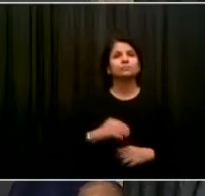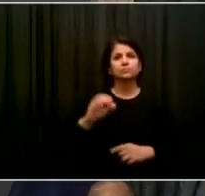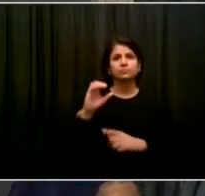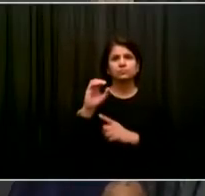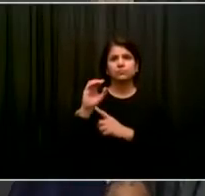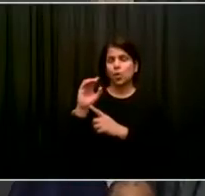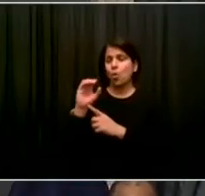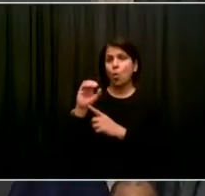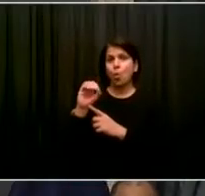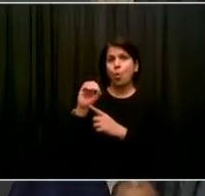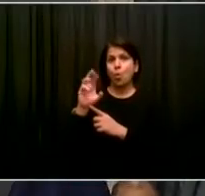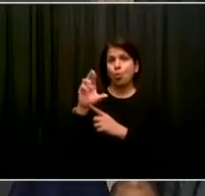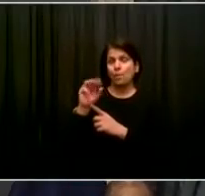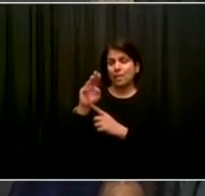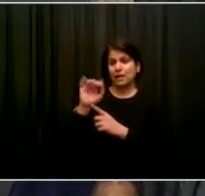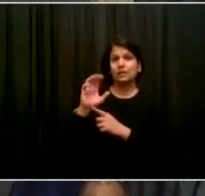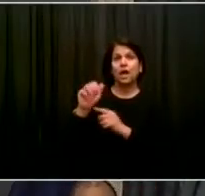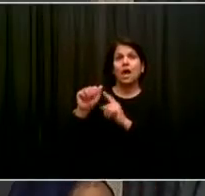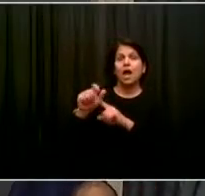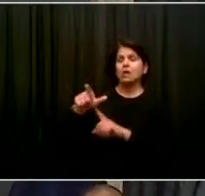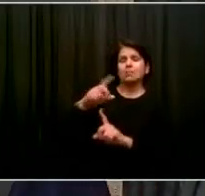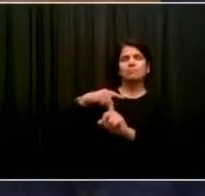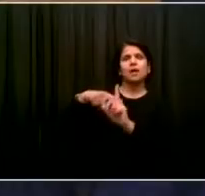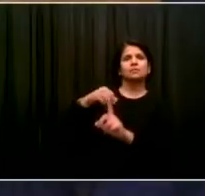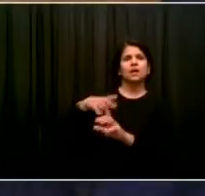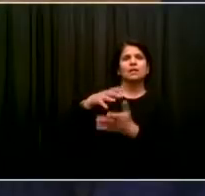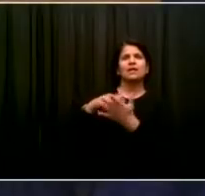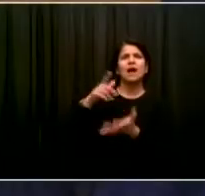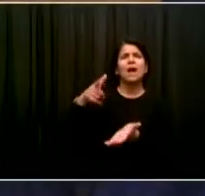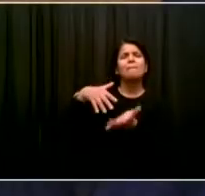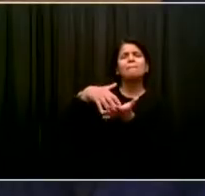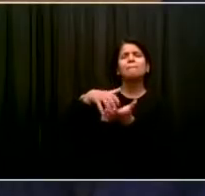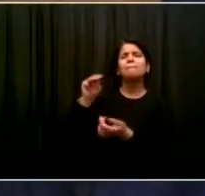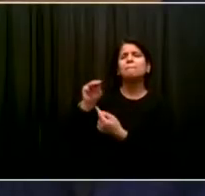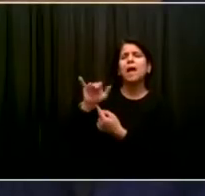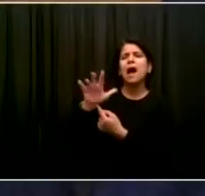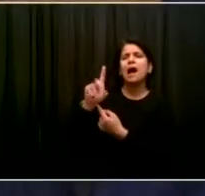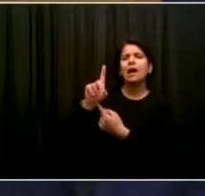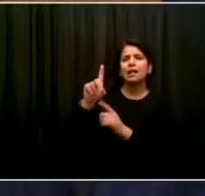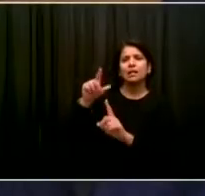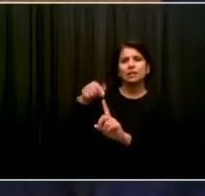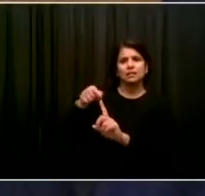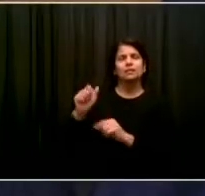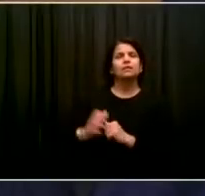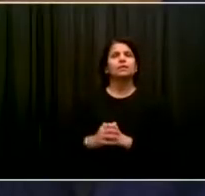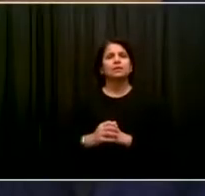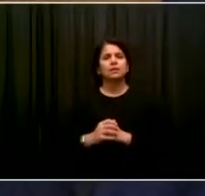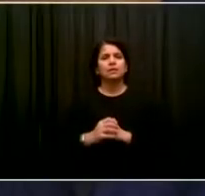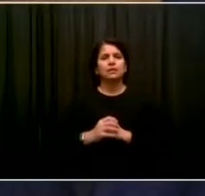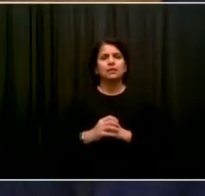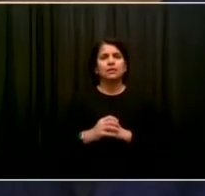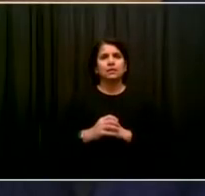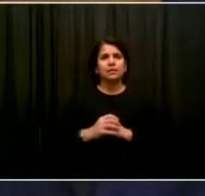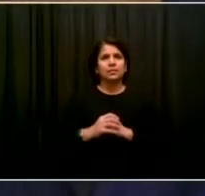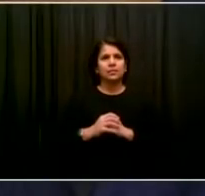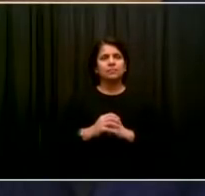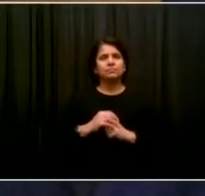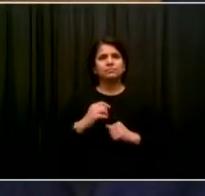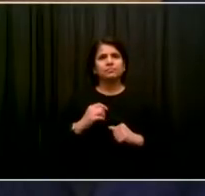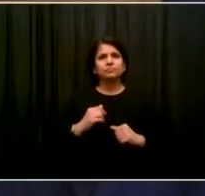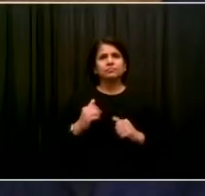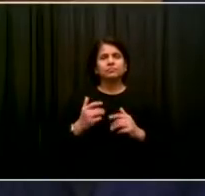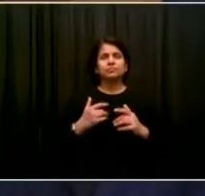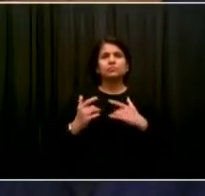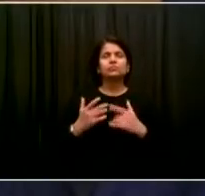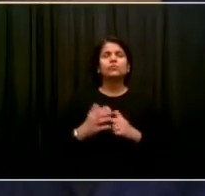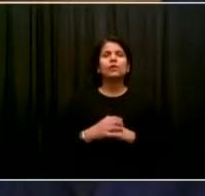whose cases weren't that mild. You know, they were sort of out of commission for several days, couldn't stand up. So are you concerned about those folks who are having